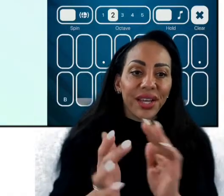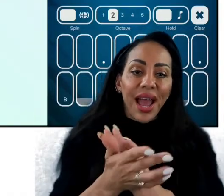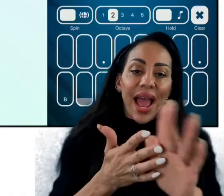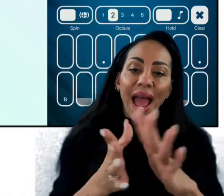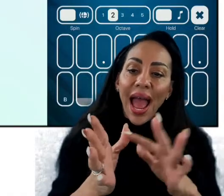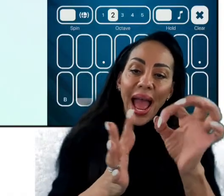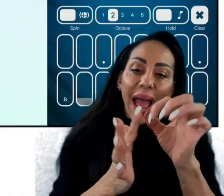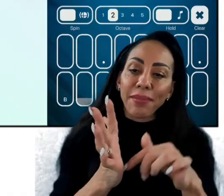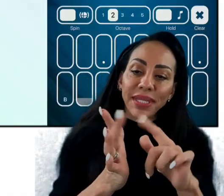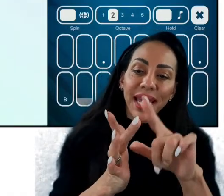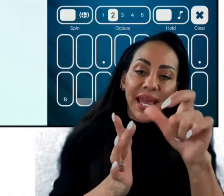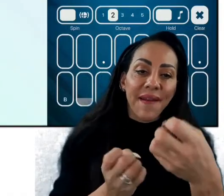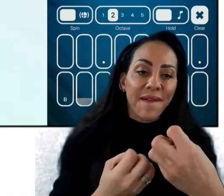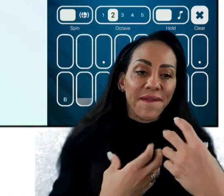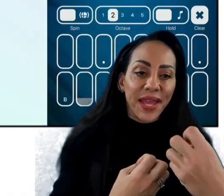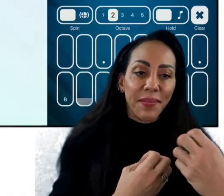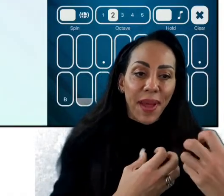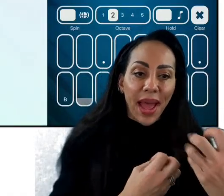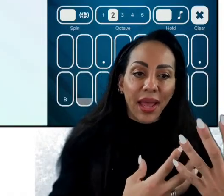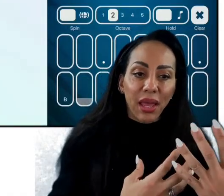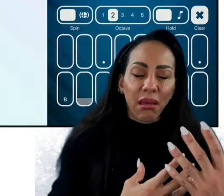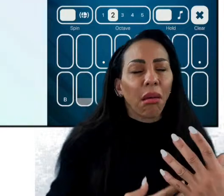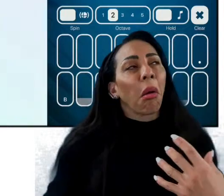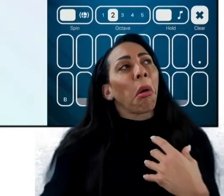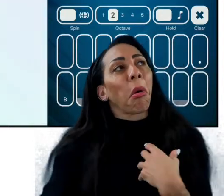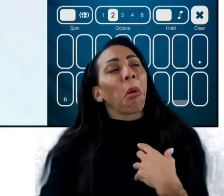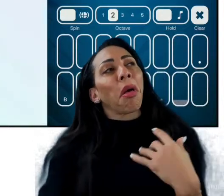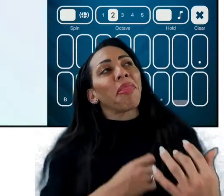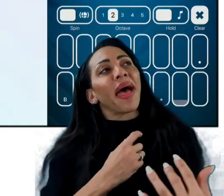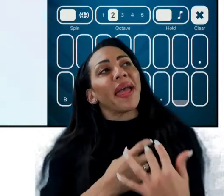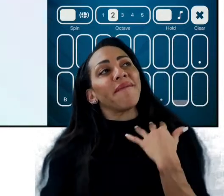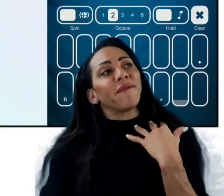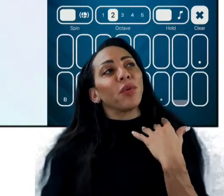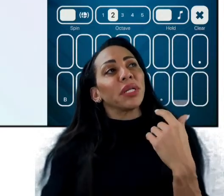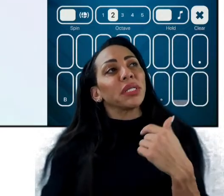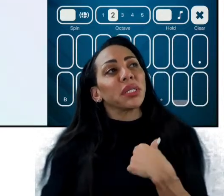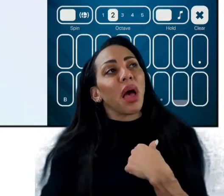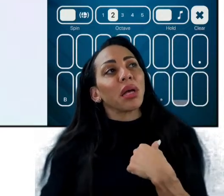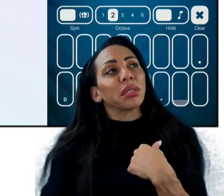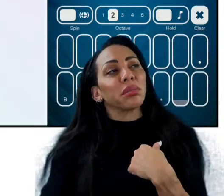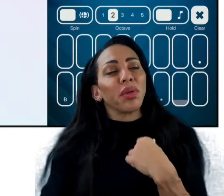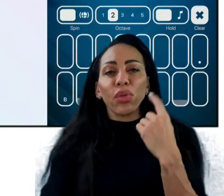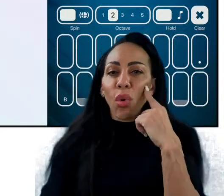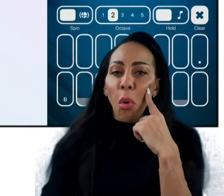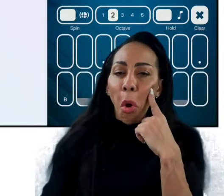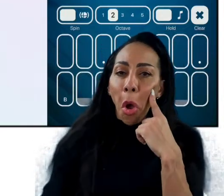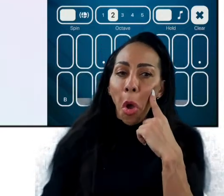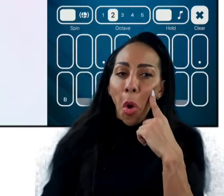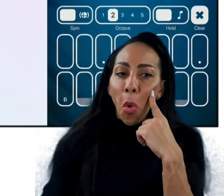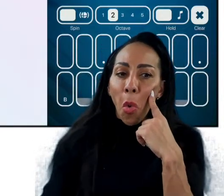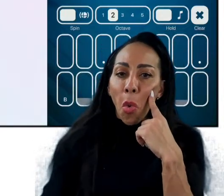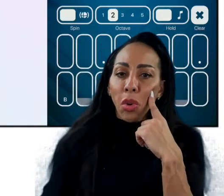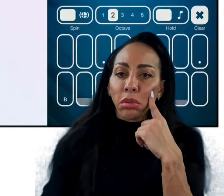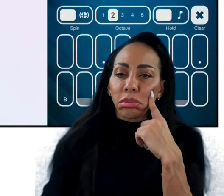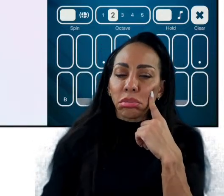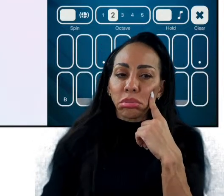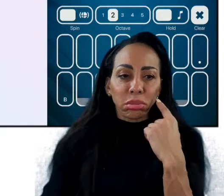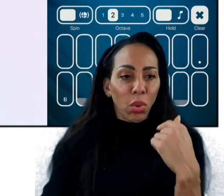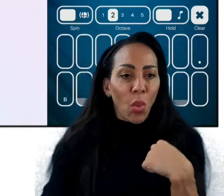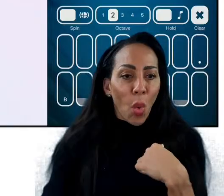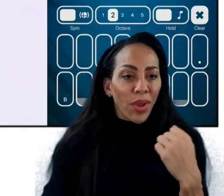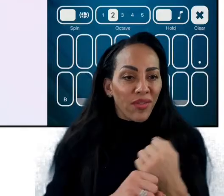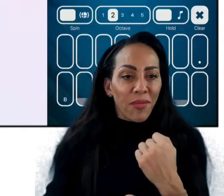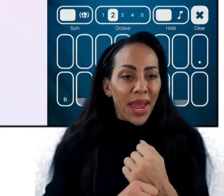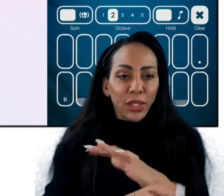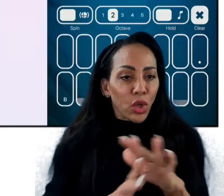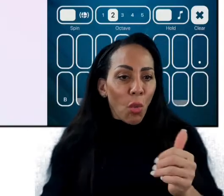And that changed a little bit about how we thought about what we'd made. And I said, Pete's partner, who was in the previous slide, flicking